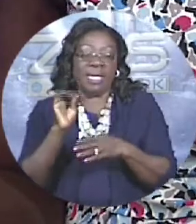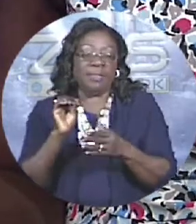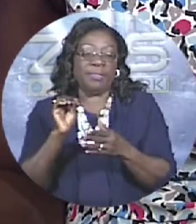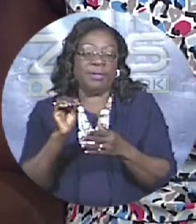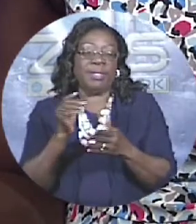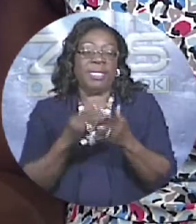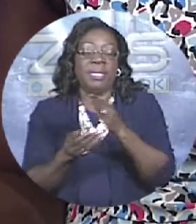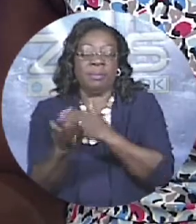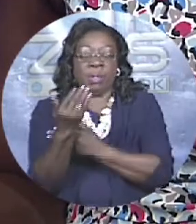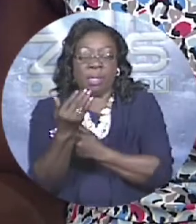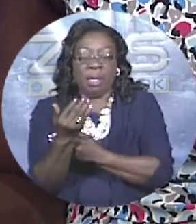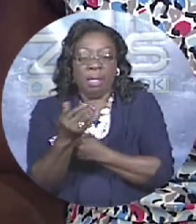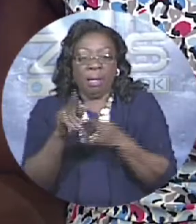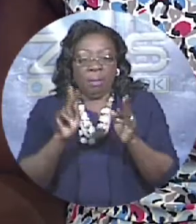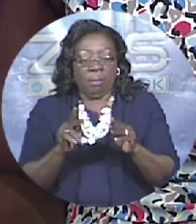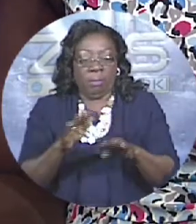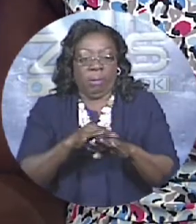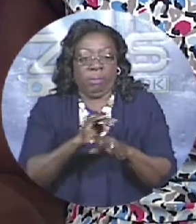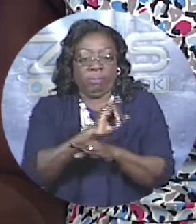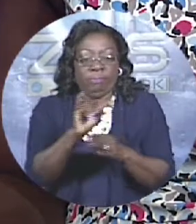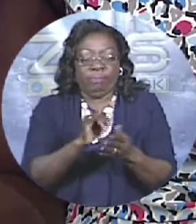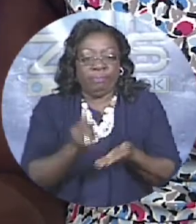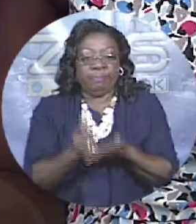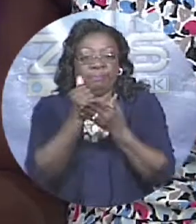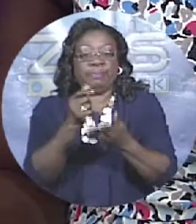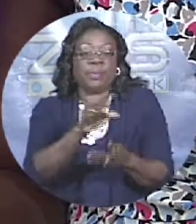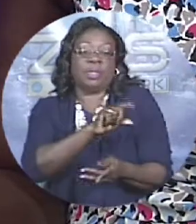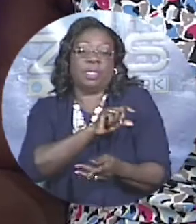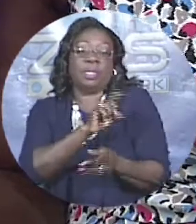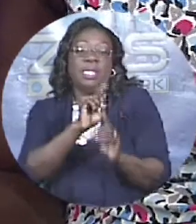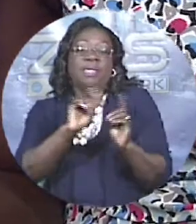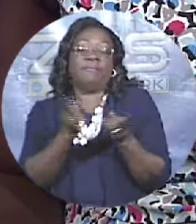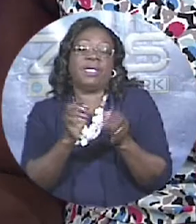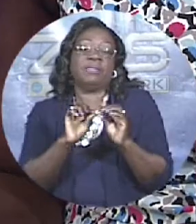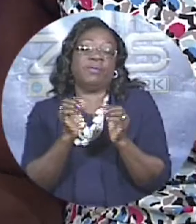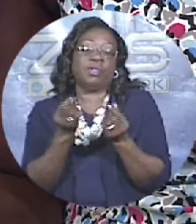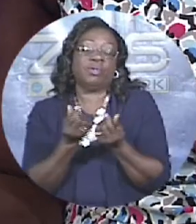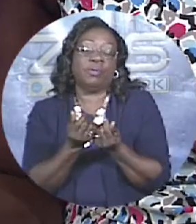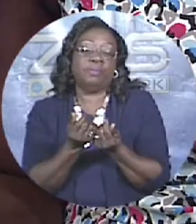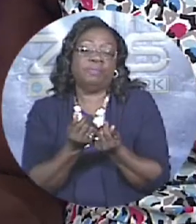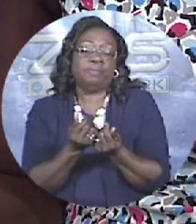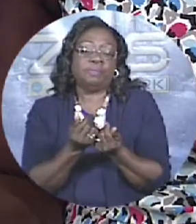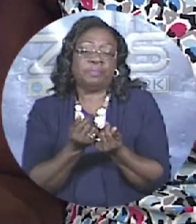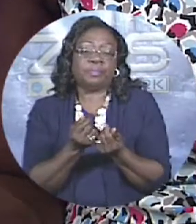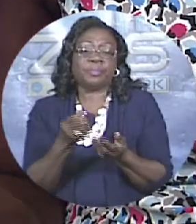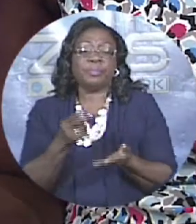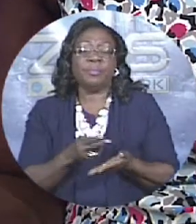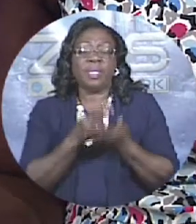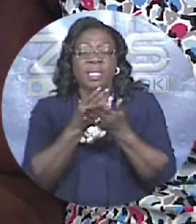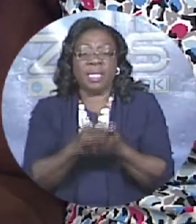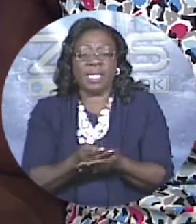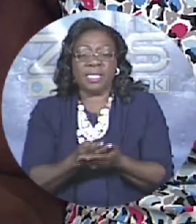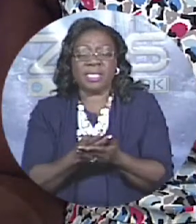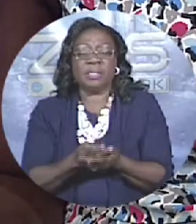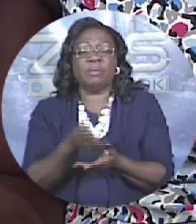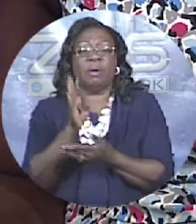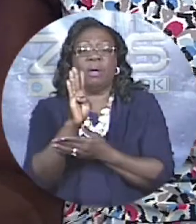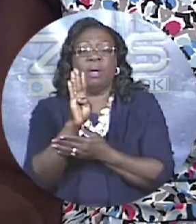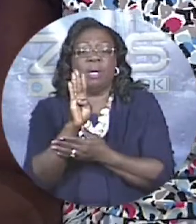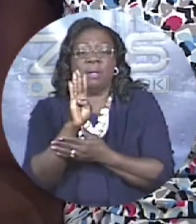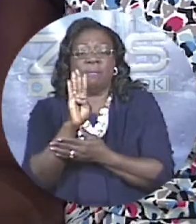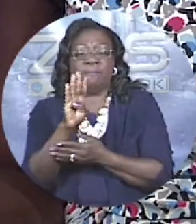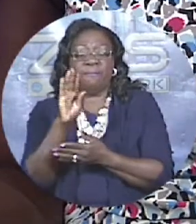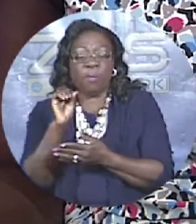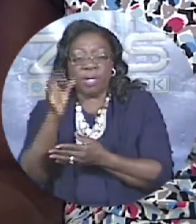morning. Residents assisted law enforcement authorities with apprehending the group. The undocumented migrants included 40 men, 10